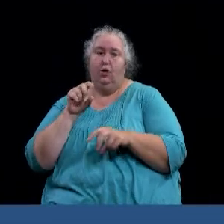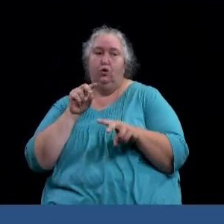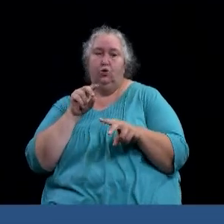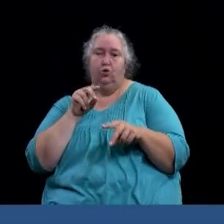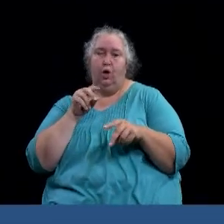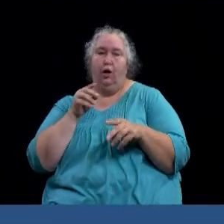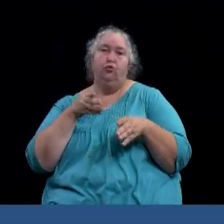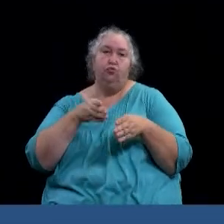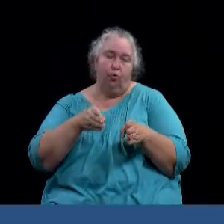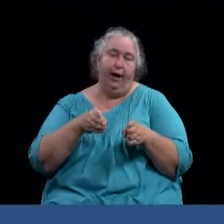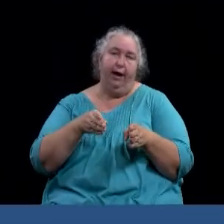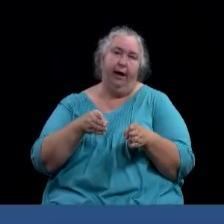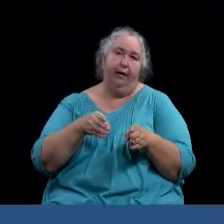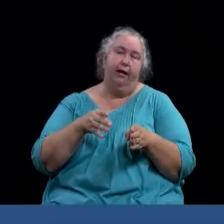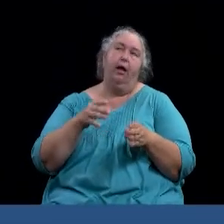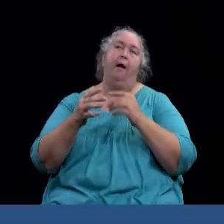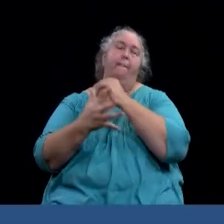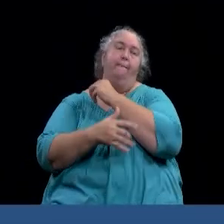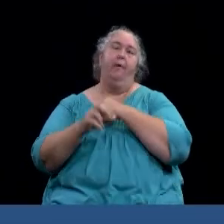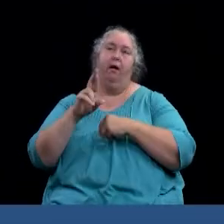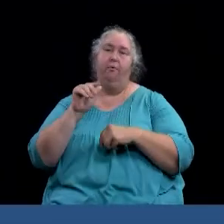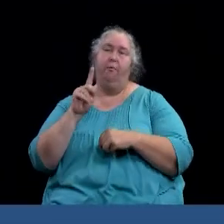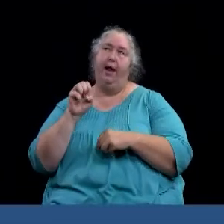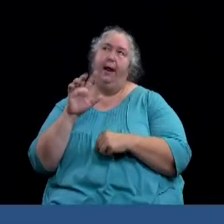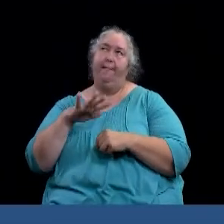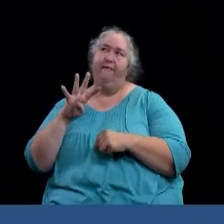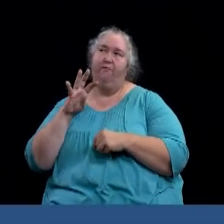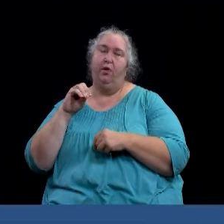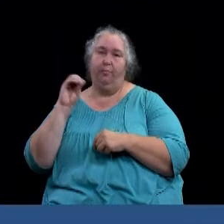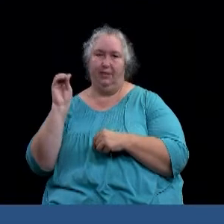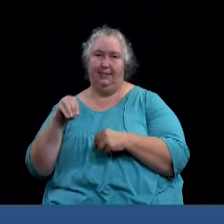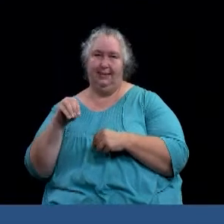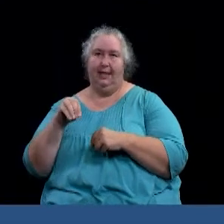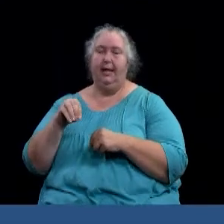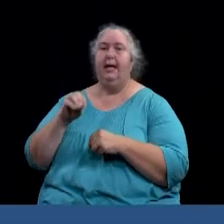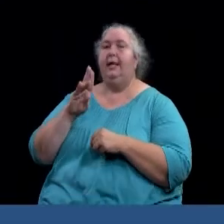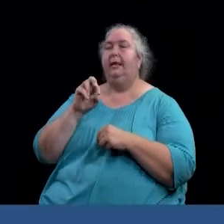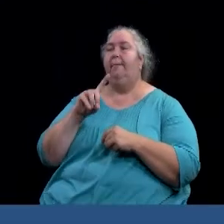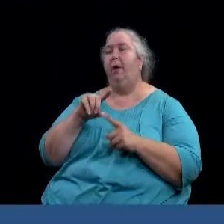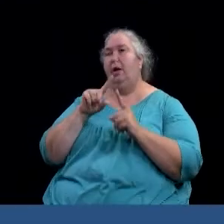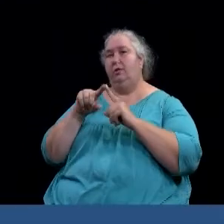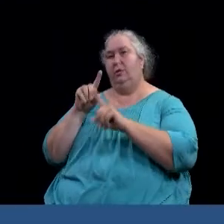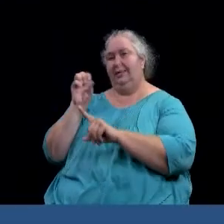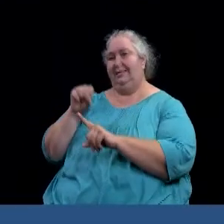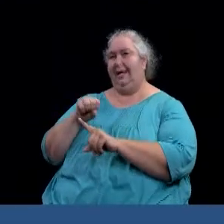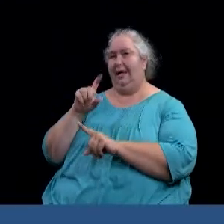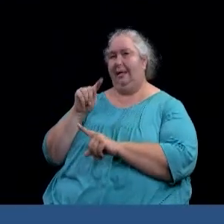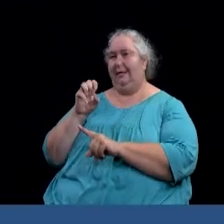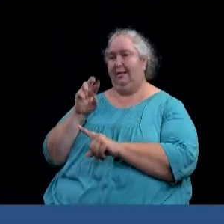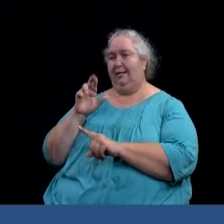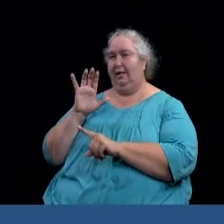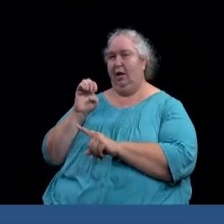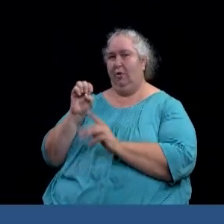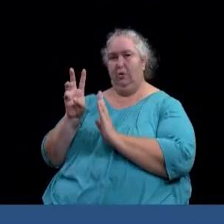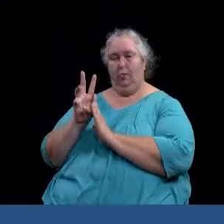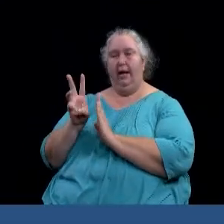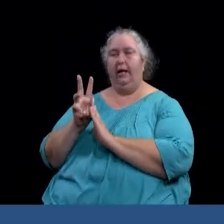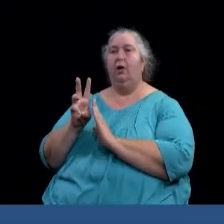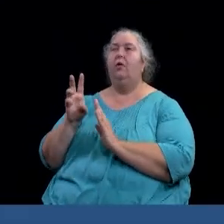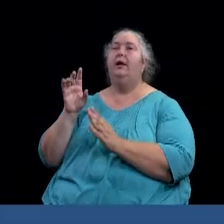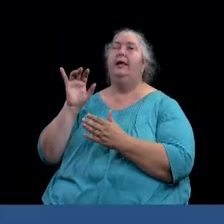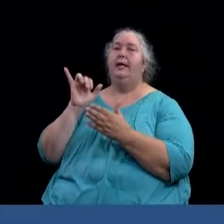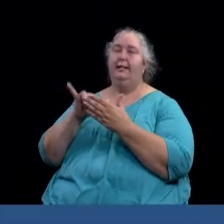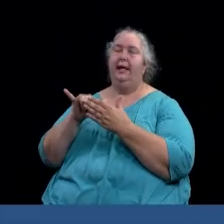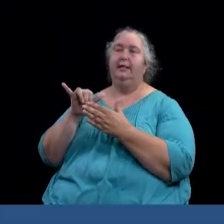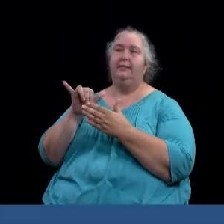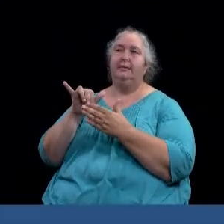will be loaned to South Terrace Waco Limited Partnership to finance a portion of the acquisition and development through the partnership.